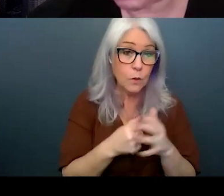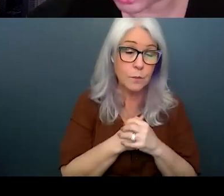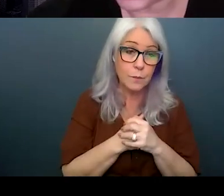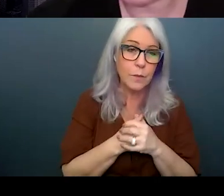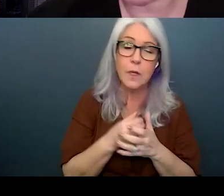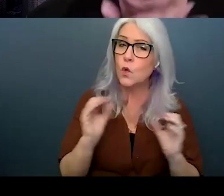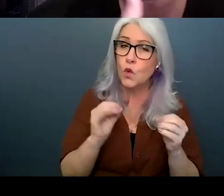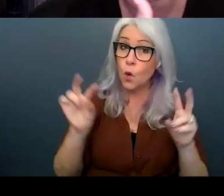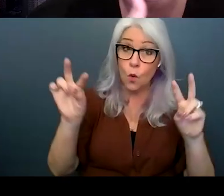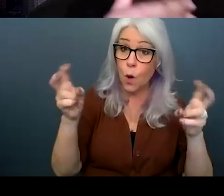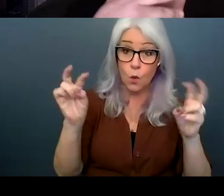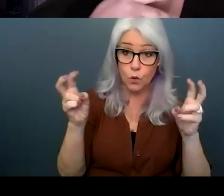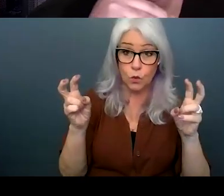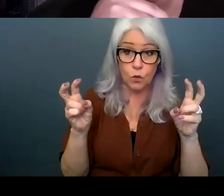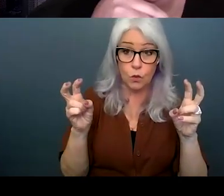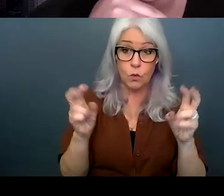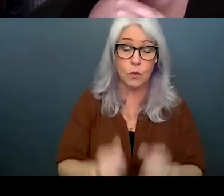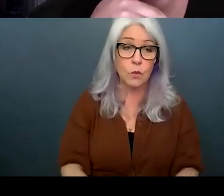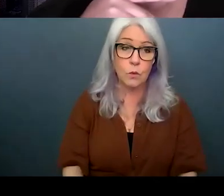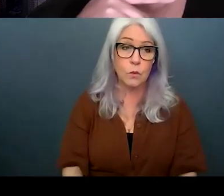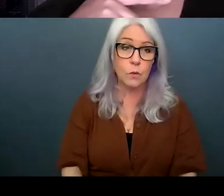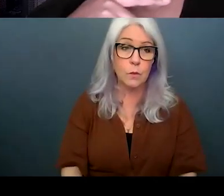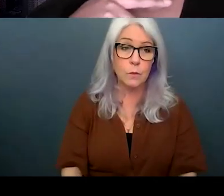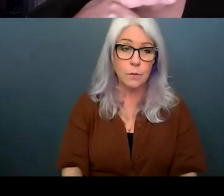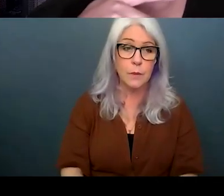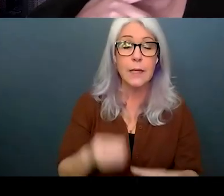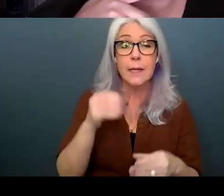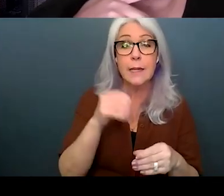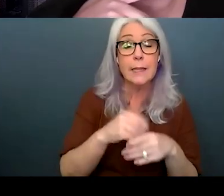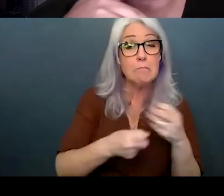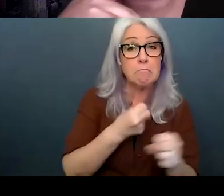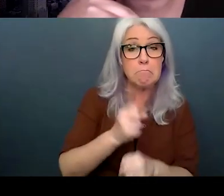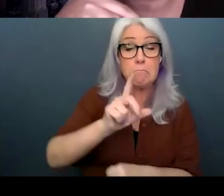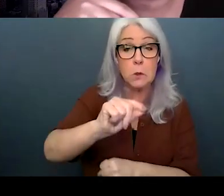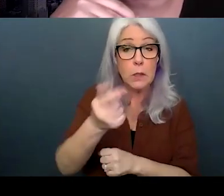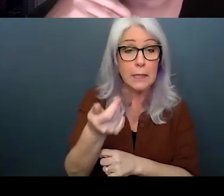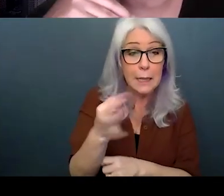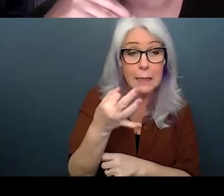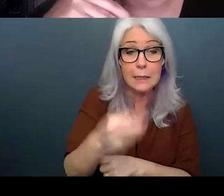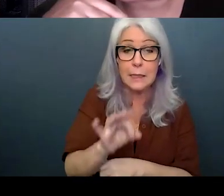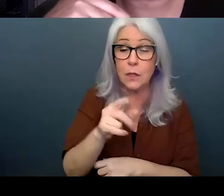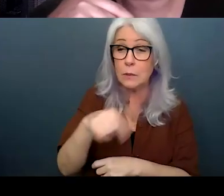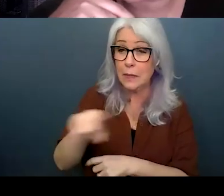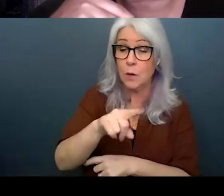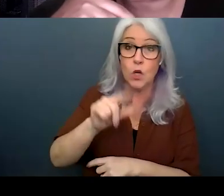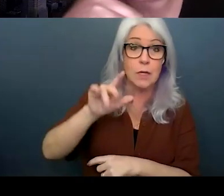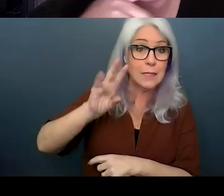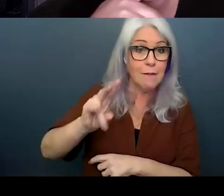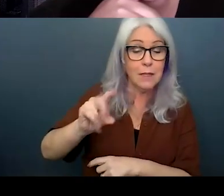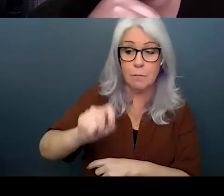no quotation marks here, but I'm quoting the example. In 2019, there were 17.4